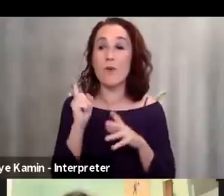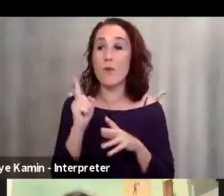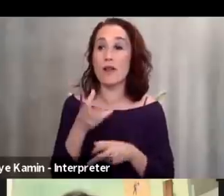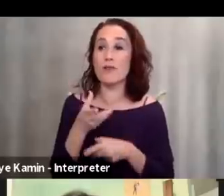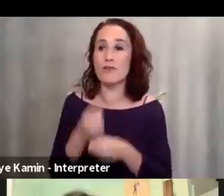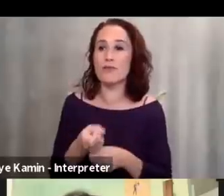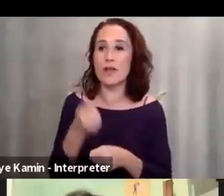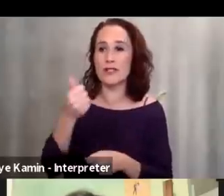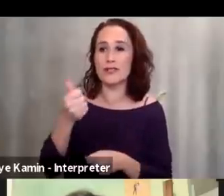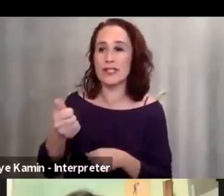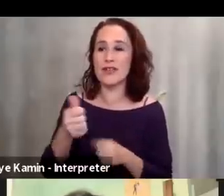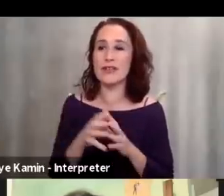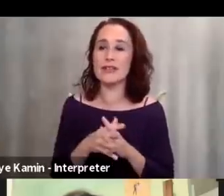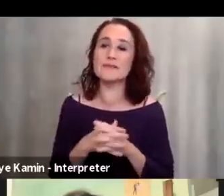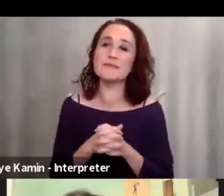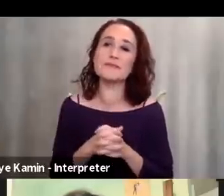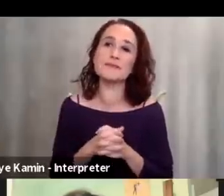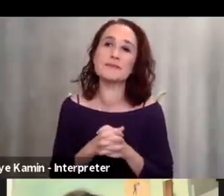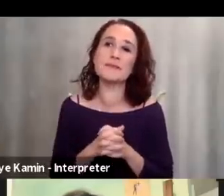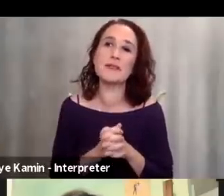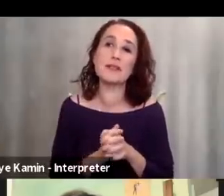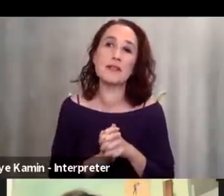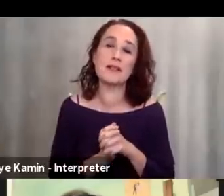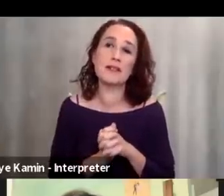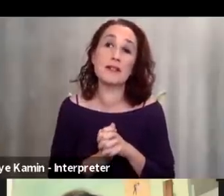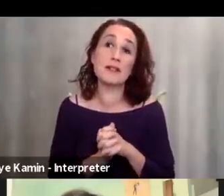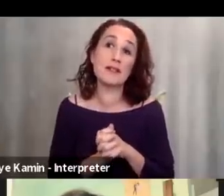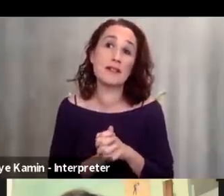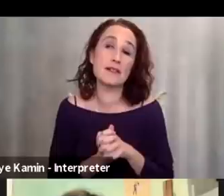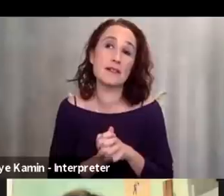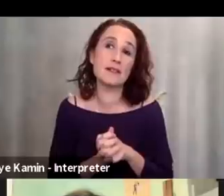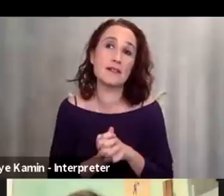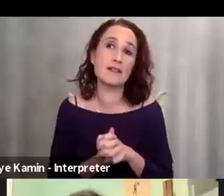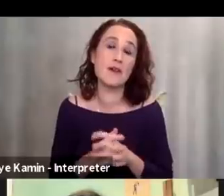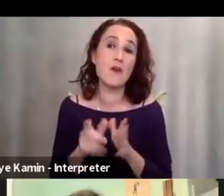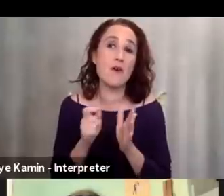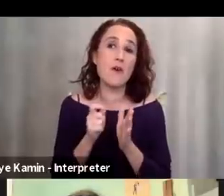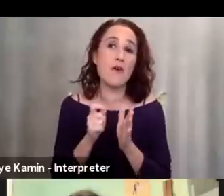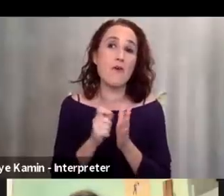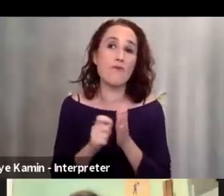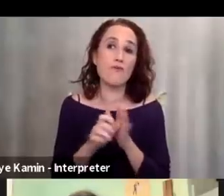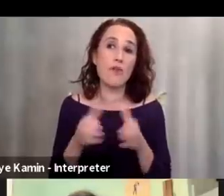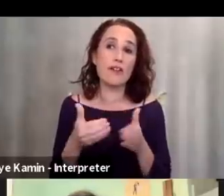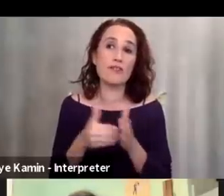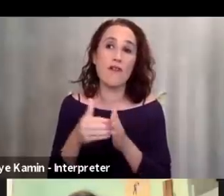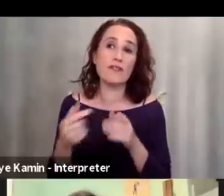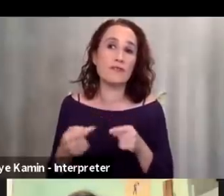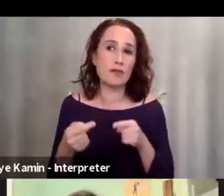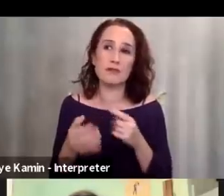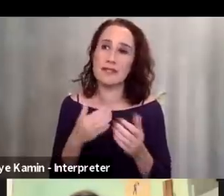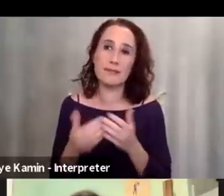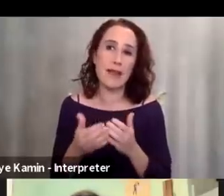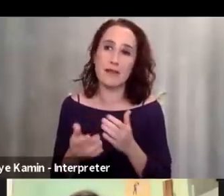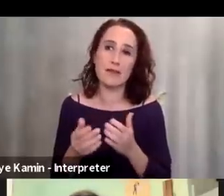yourself. I think that something that writers struggle with a lot, no matter what they're writing,